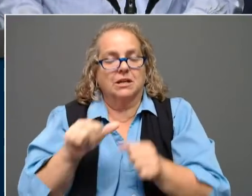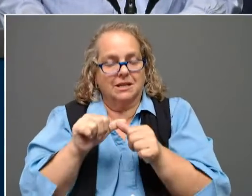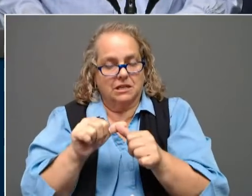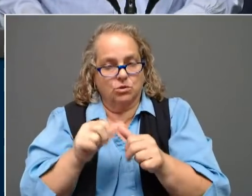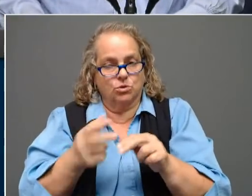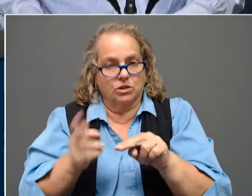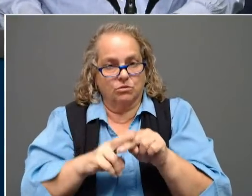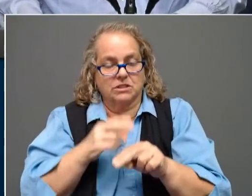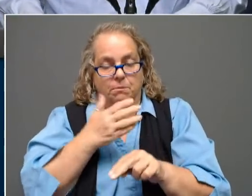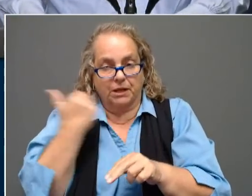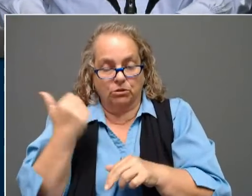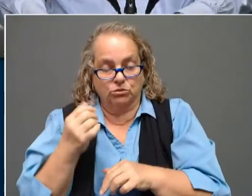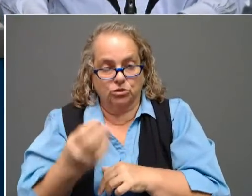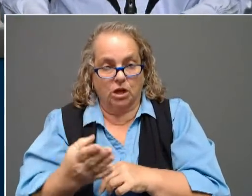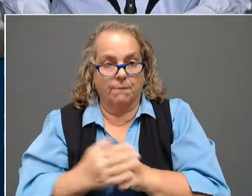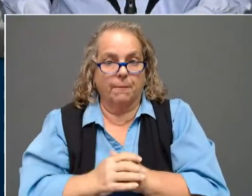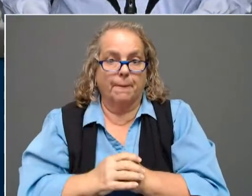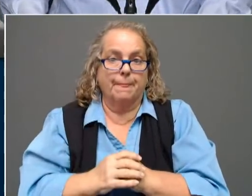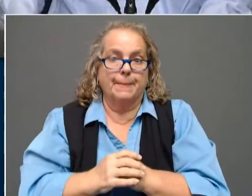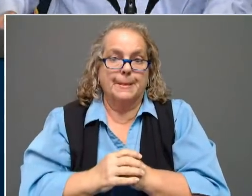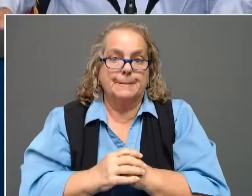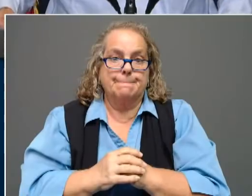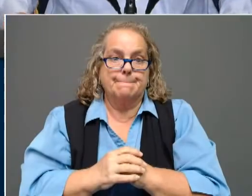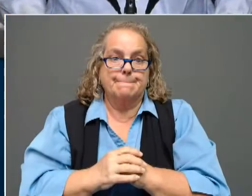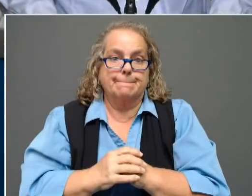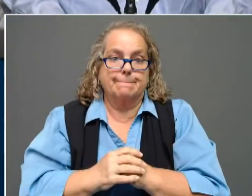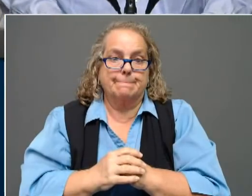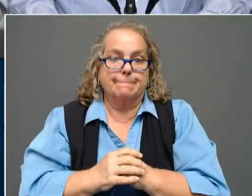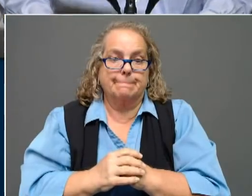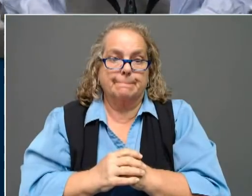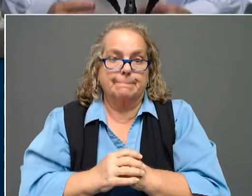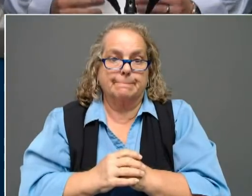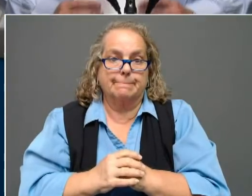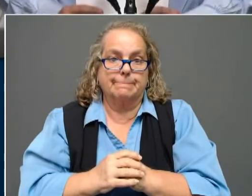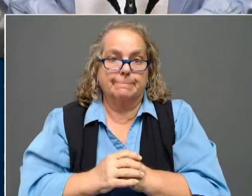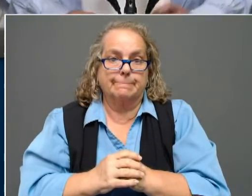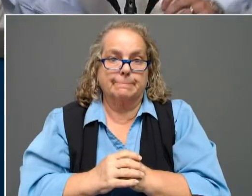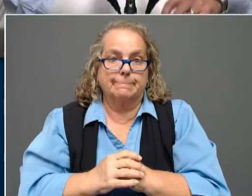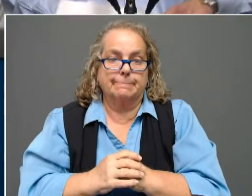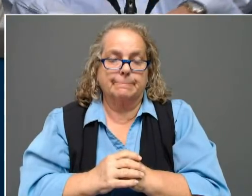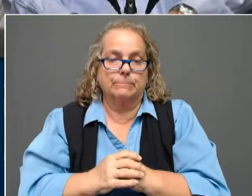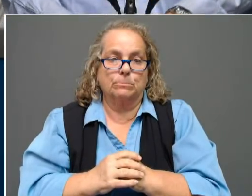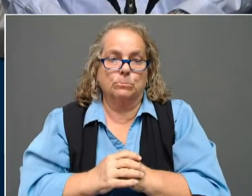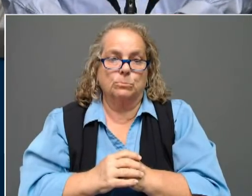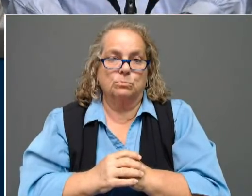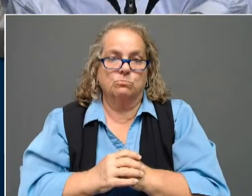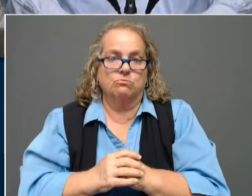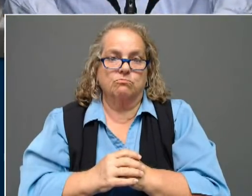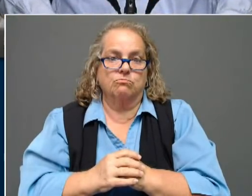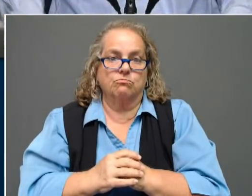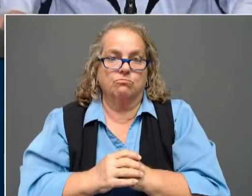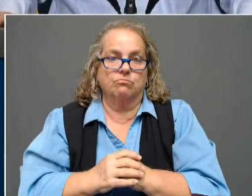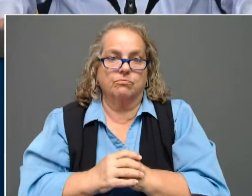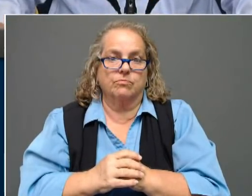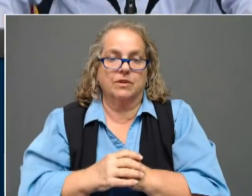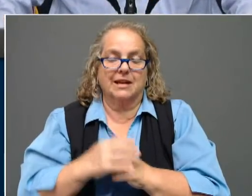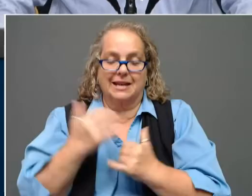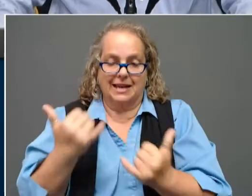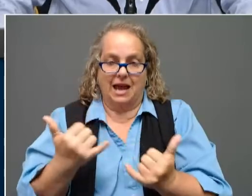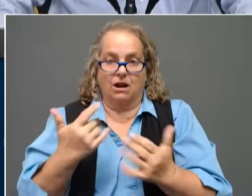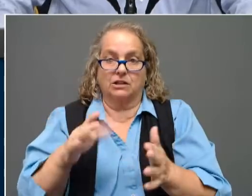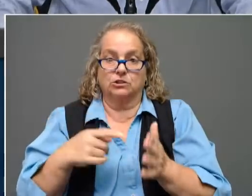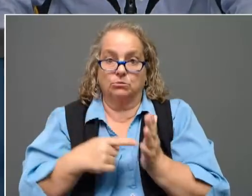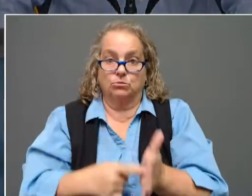there. All right, that brings us to one major thing that we are doing today,